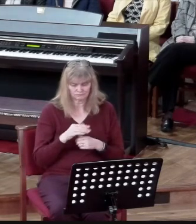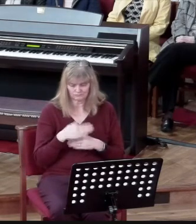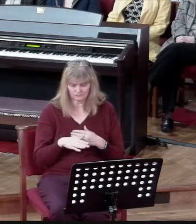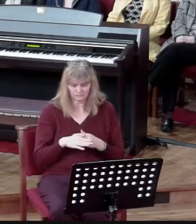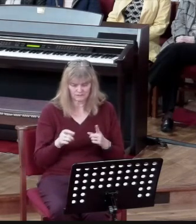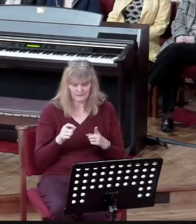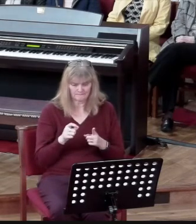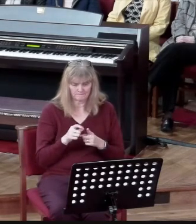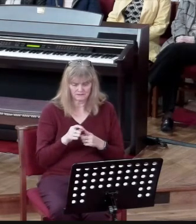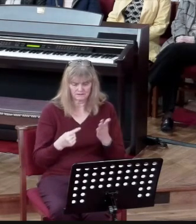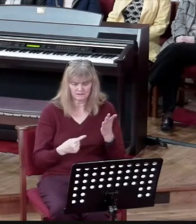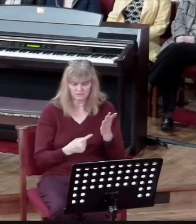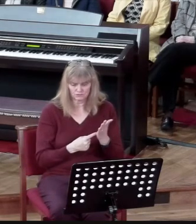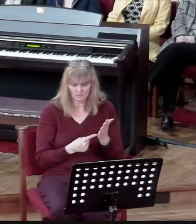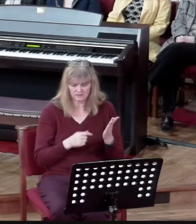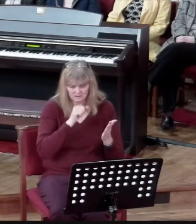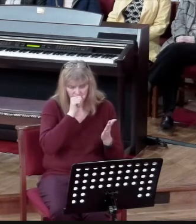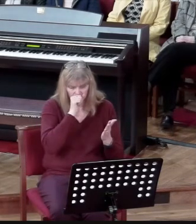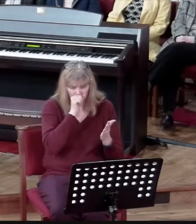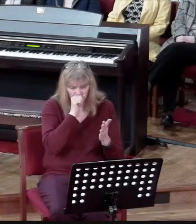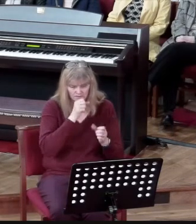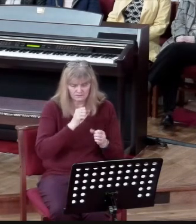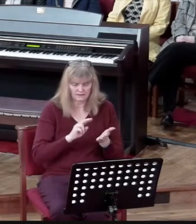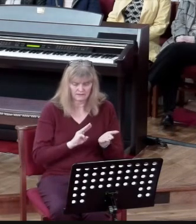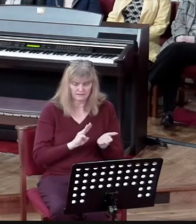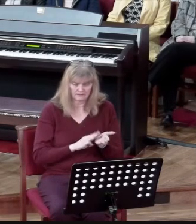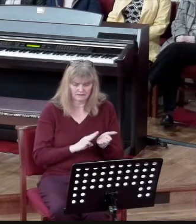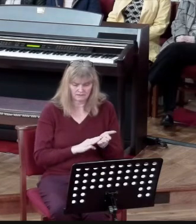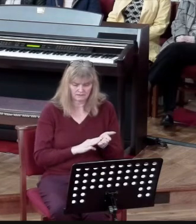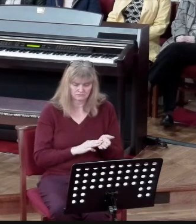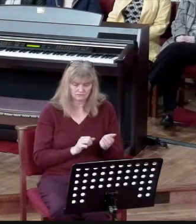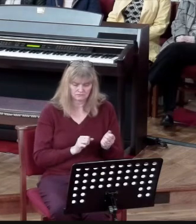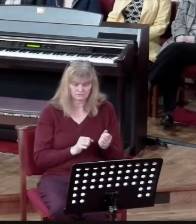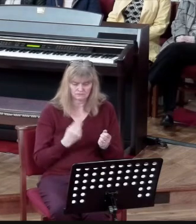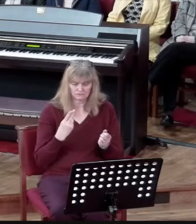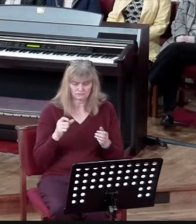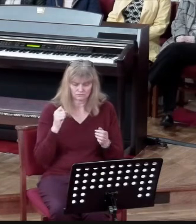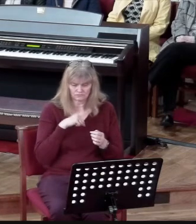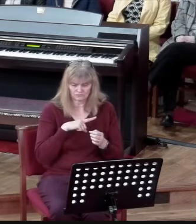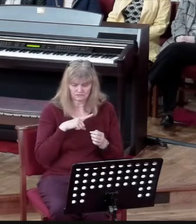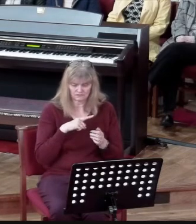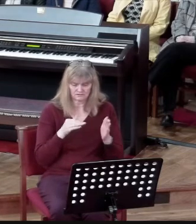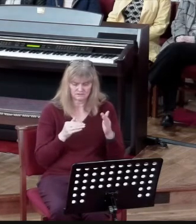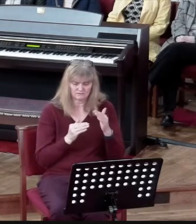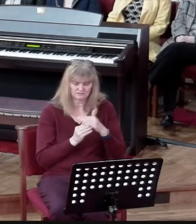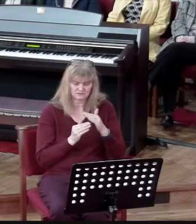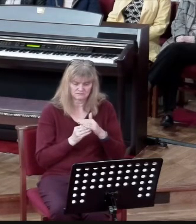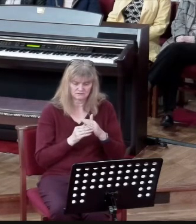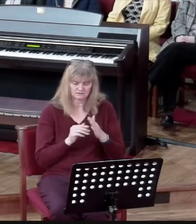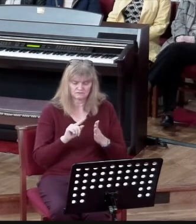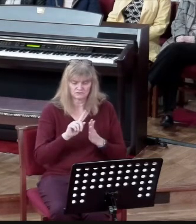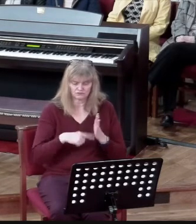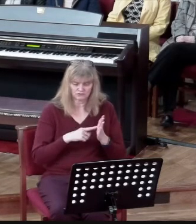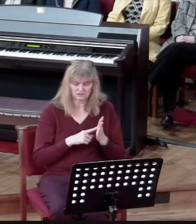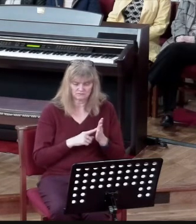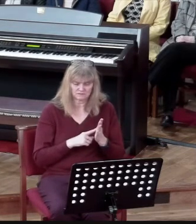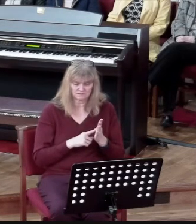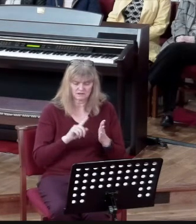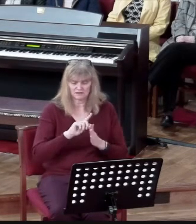Peter, Thomas, Nathanael, the two sons of Zebedee, who we know as James and John, and there are